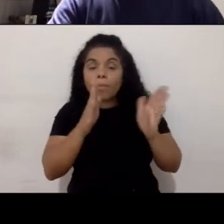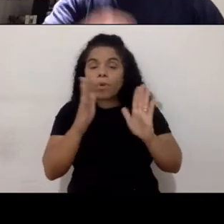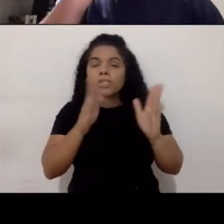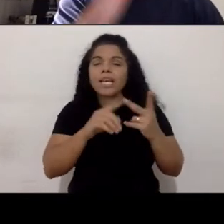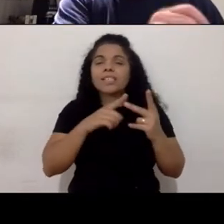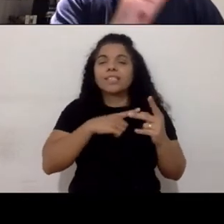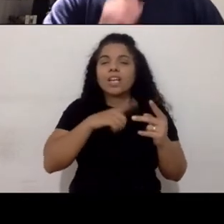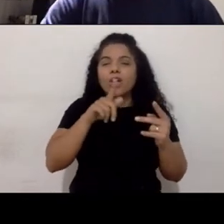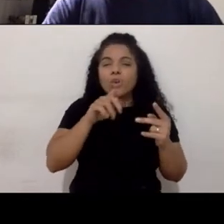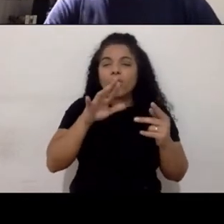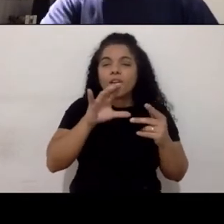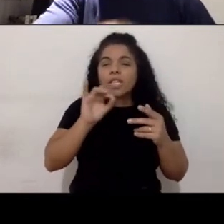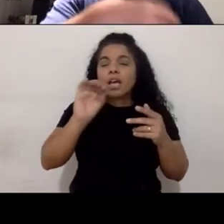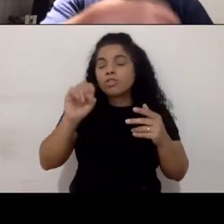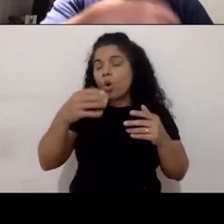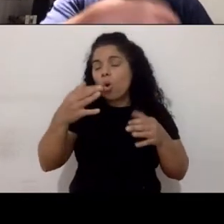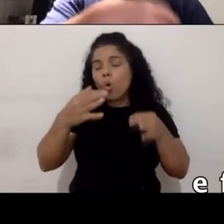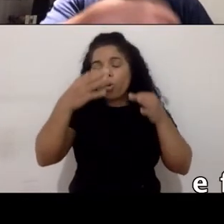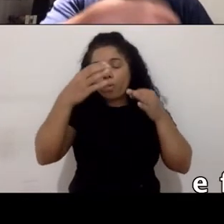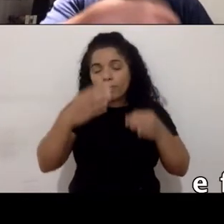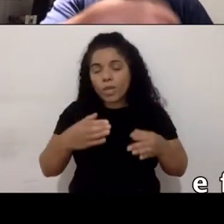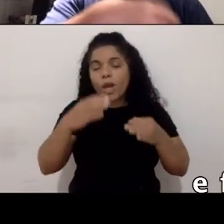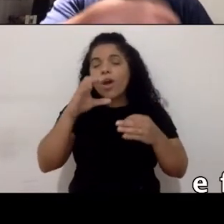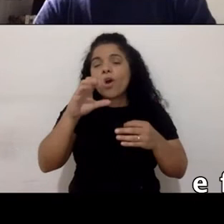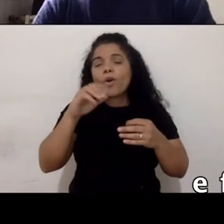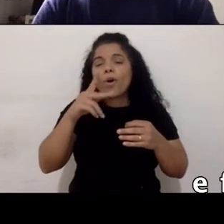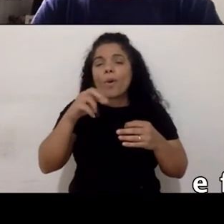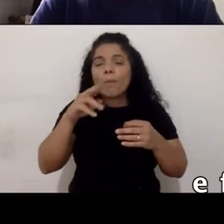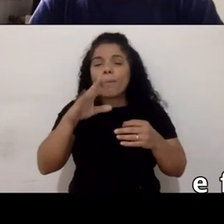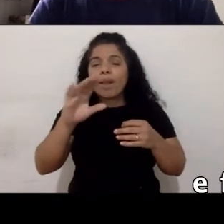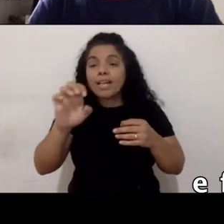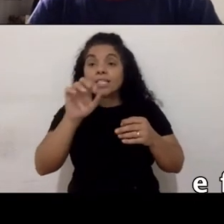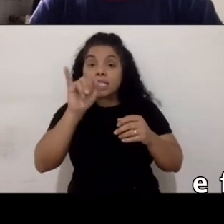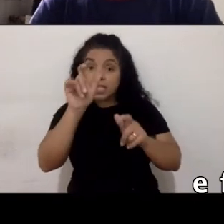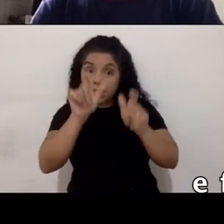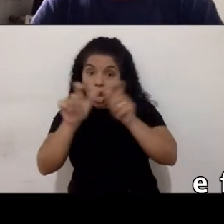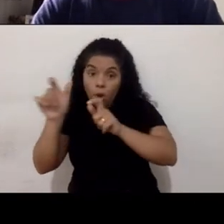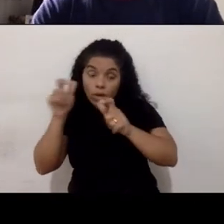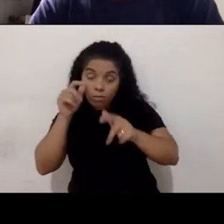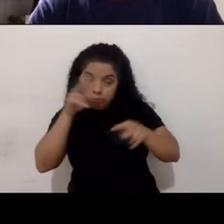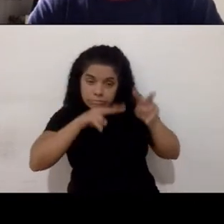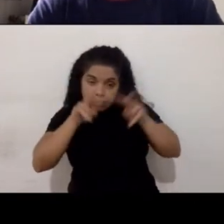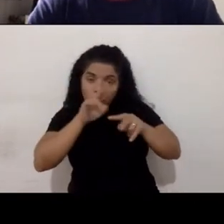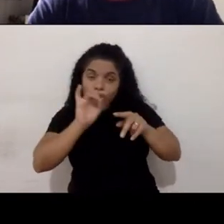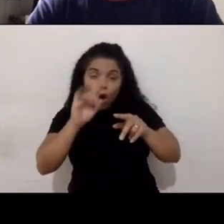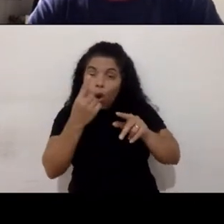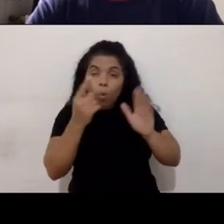then you click the button and the automation takes over and does the same thing that it did for each of the other environments.